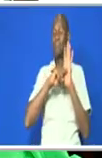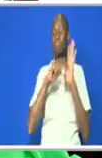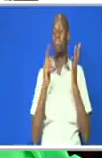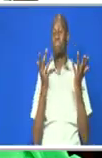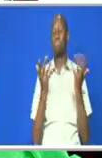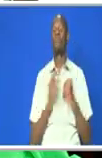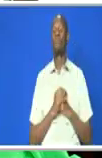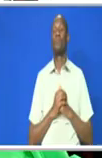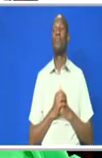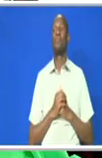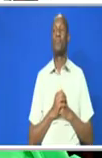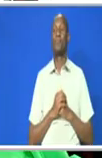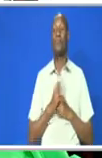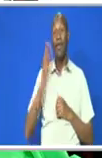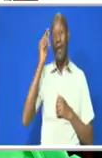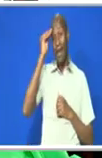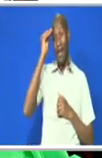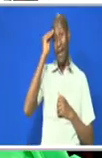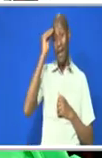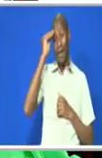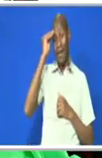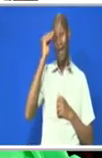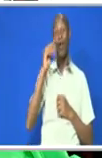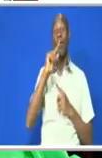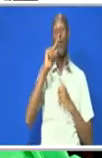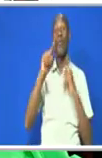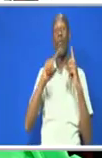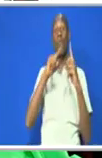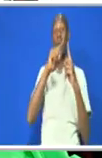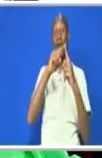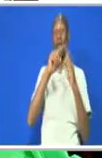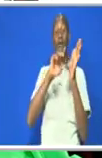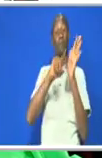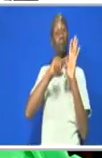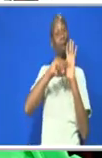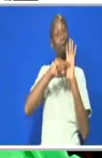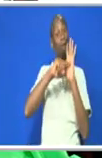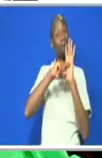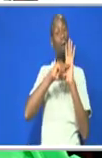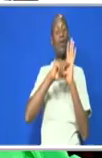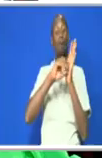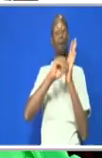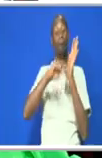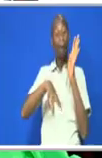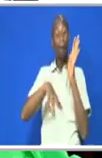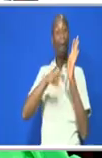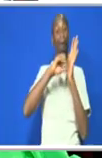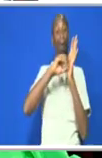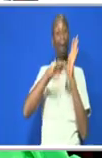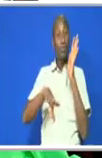subtracting. Learners, when we subtract, we are left with a